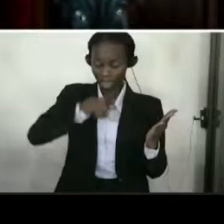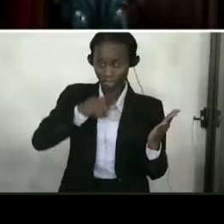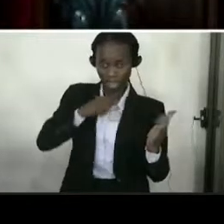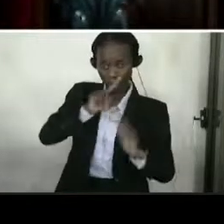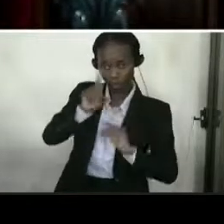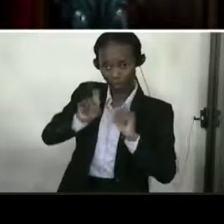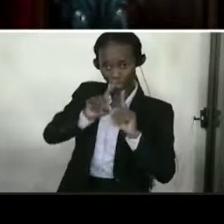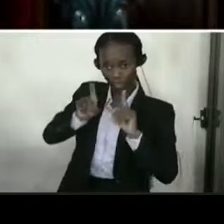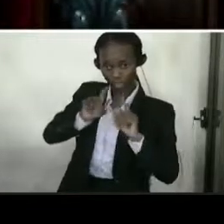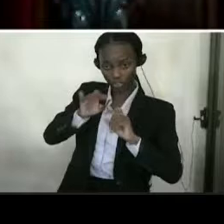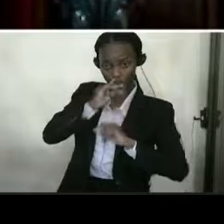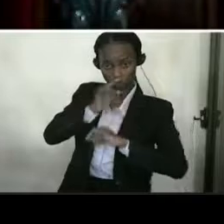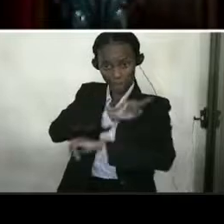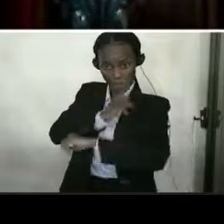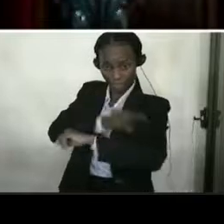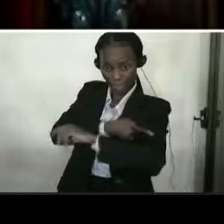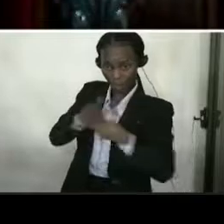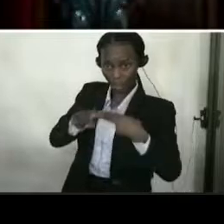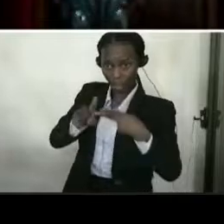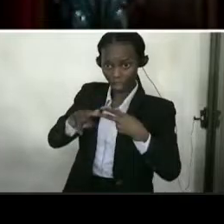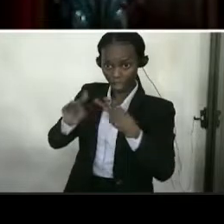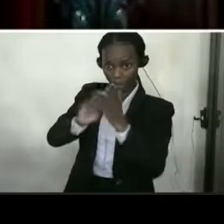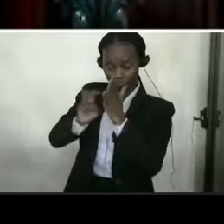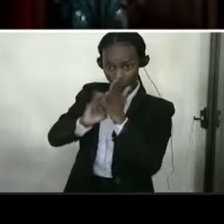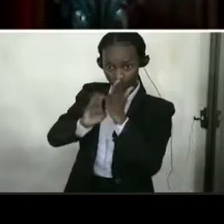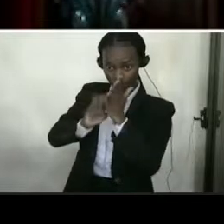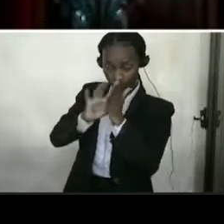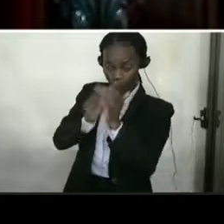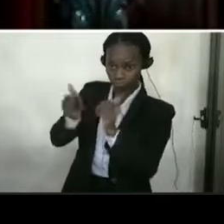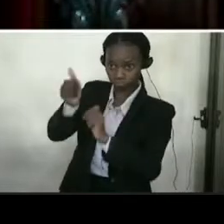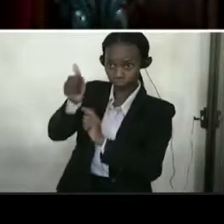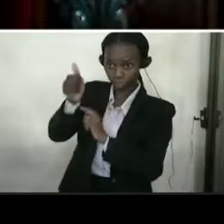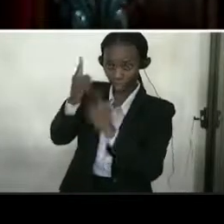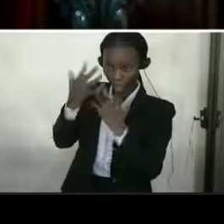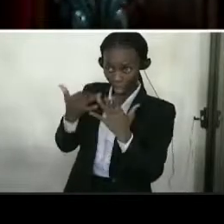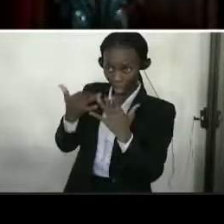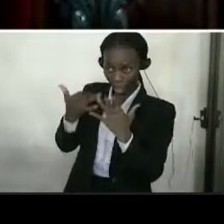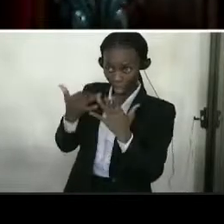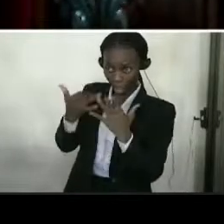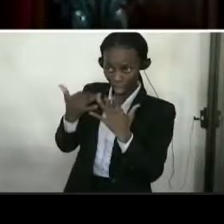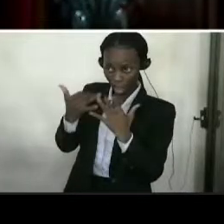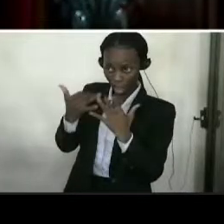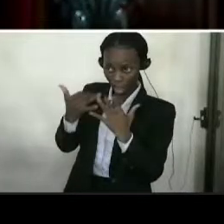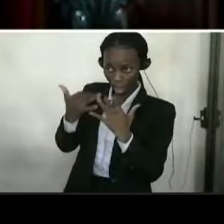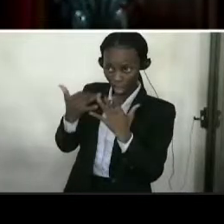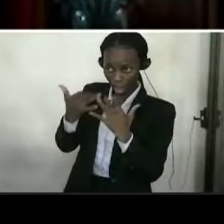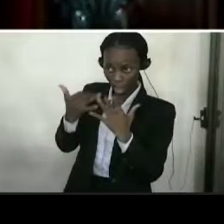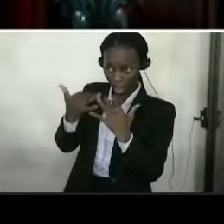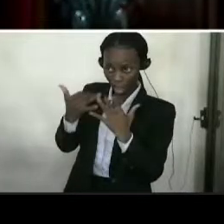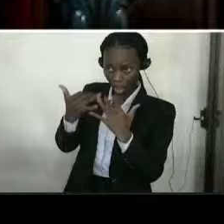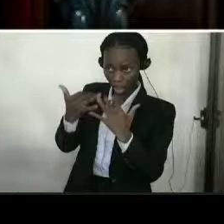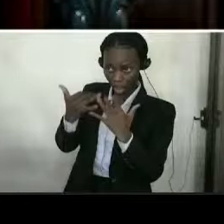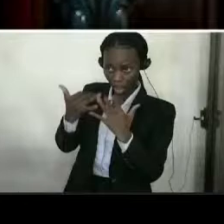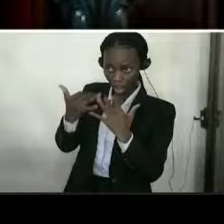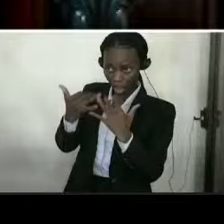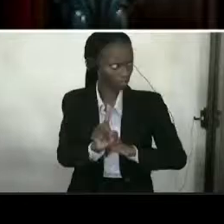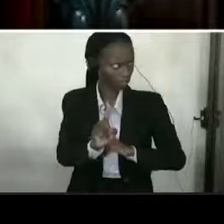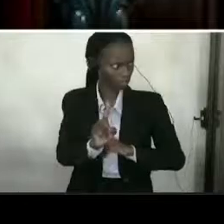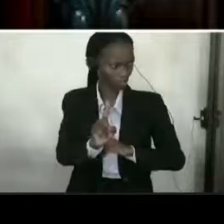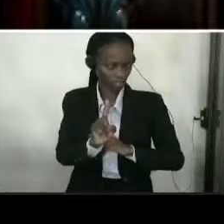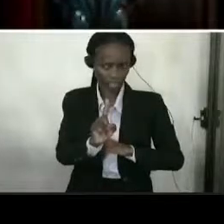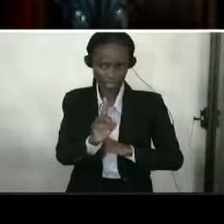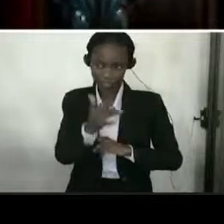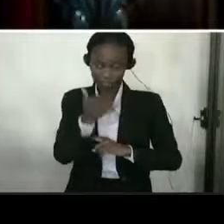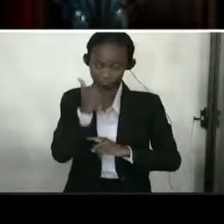and the legislature as a whole. We must question whether the Scopa in its current form is suitable